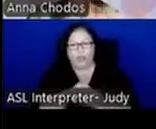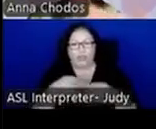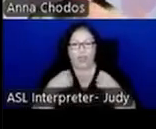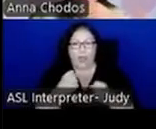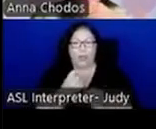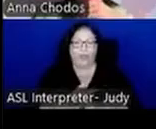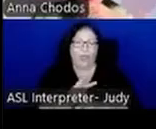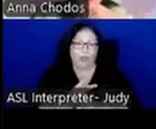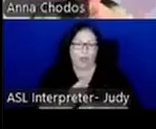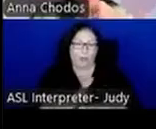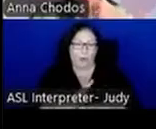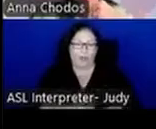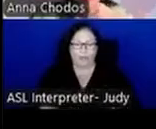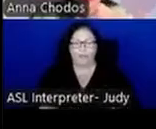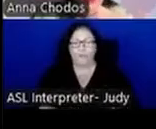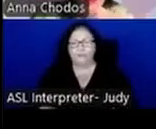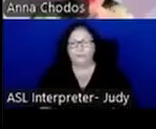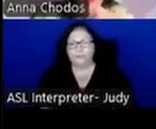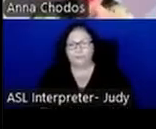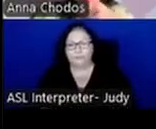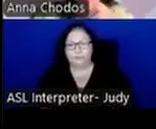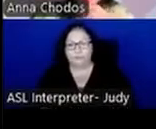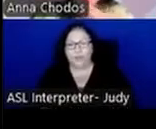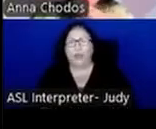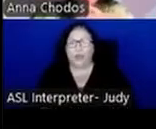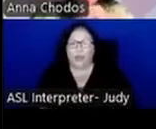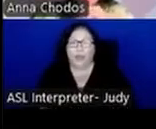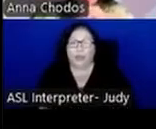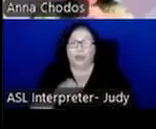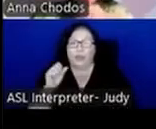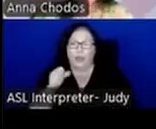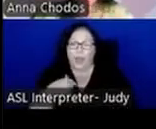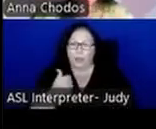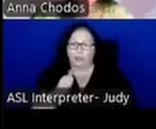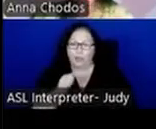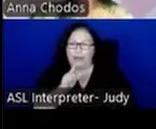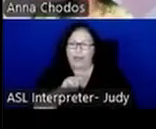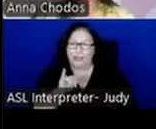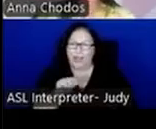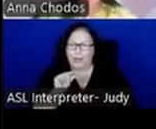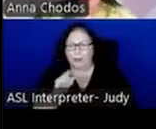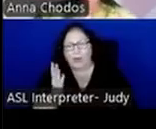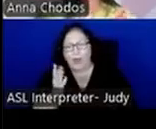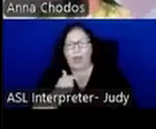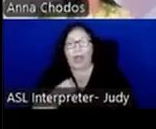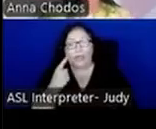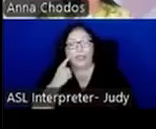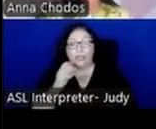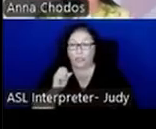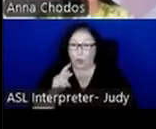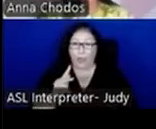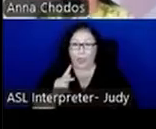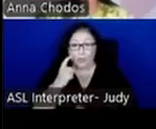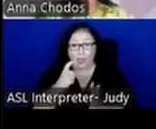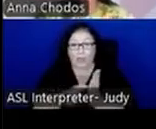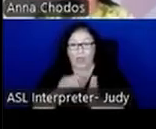Yeah, and I was trying to answer this a tiny bit. I guess what I would say is it is okay to acknowledge that the caregiver has very valid concerns. And, like, we